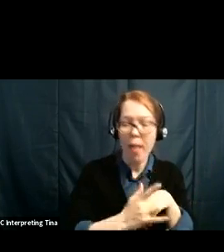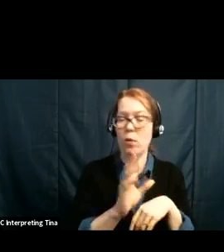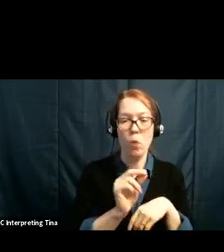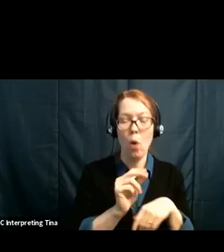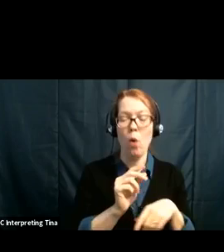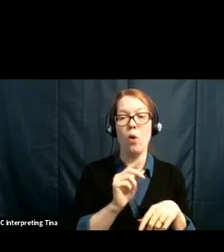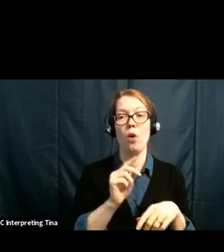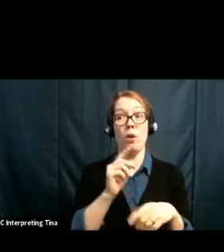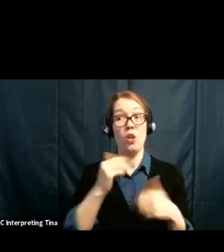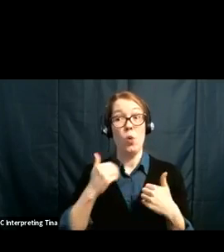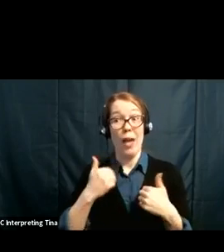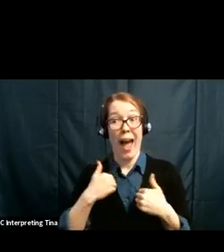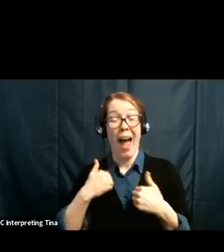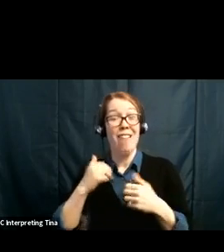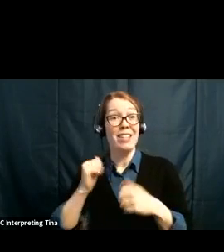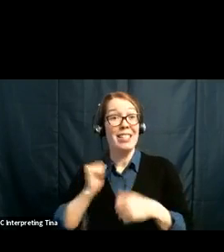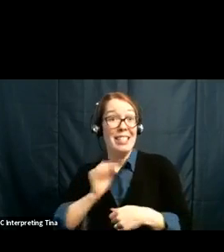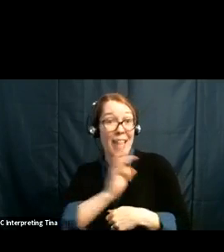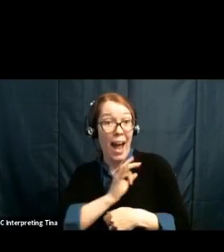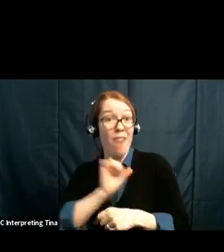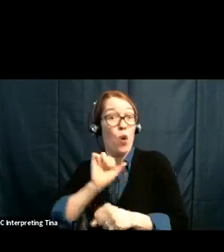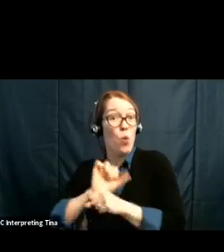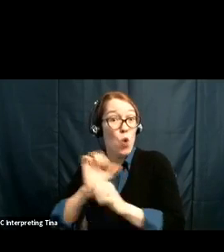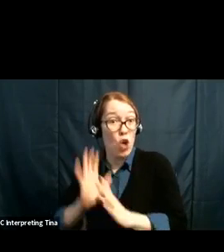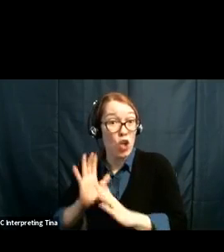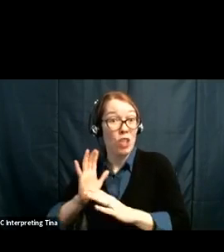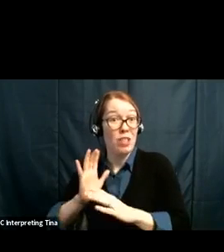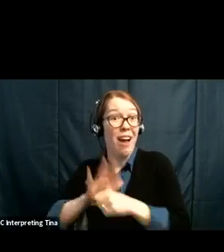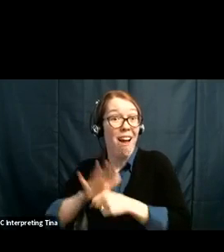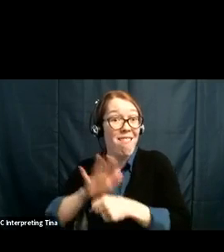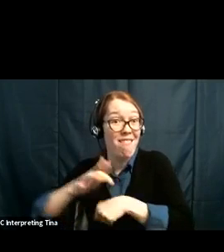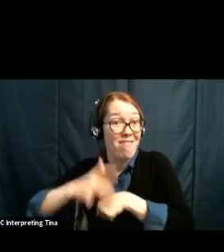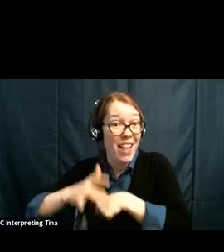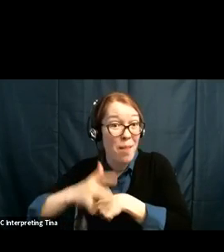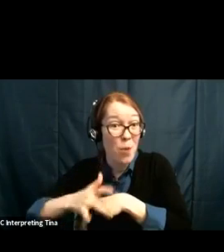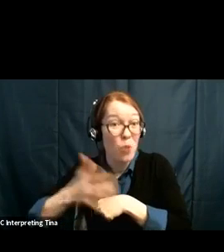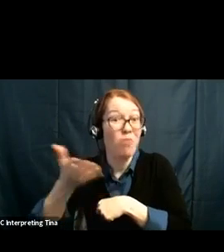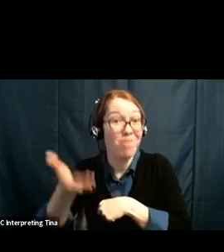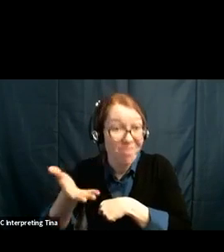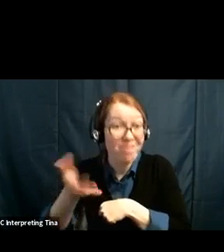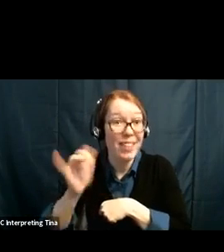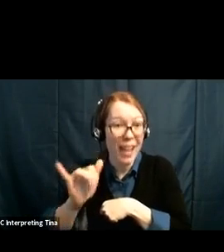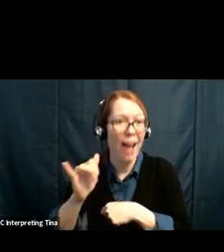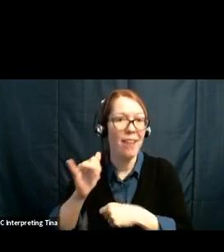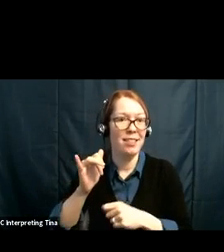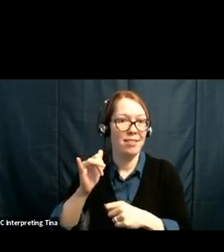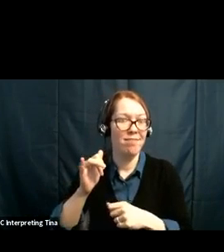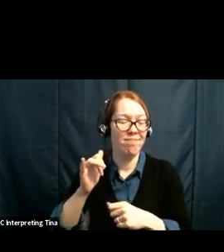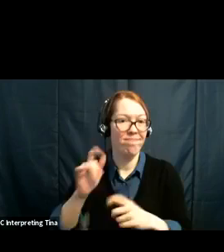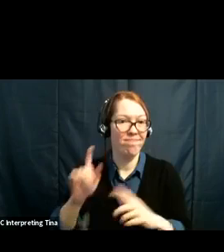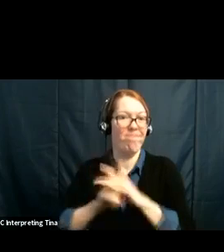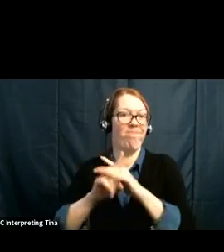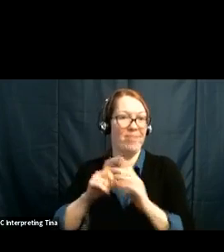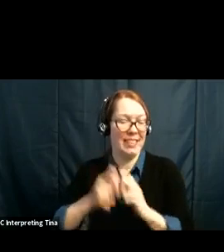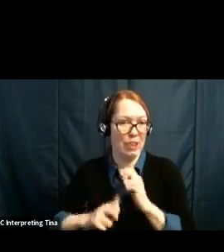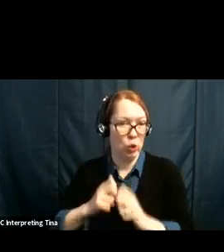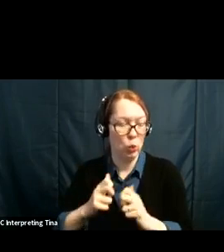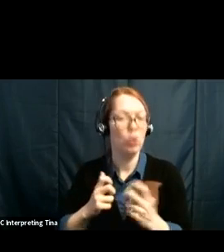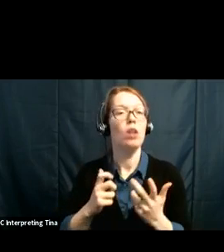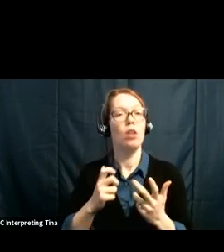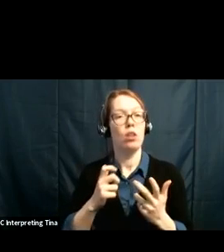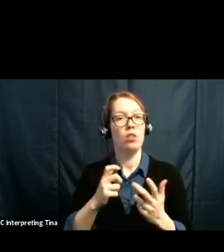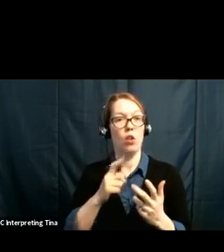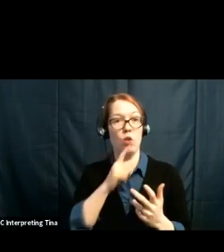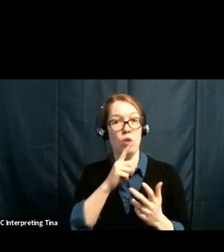for the patients? And it's not just COVID patients, as has been mentioned. Although COVID is hit the press and